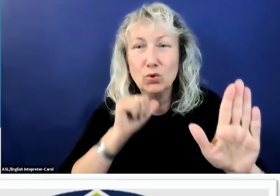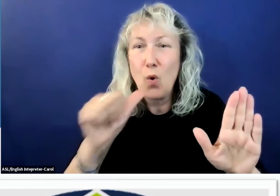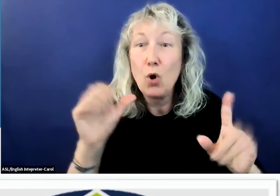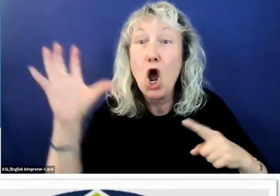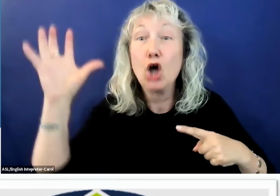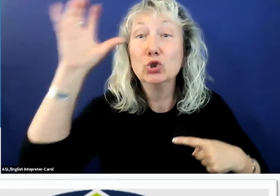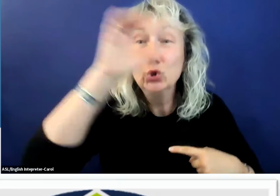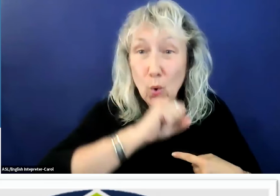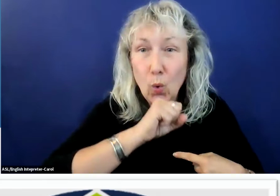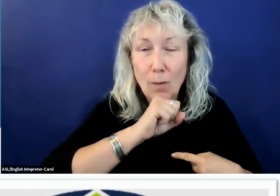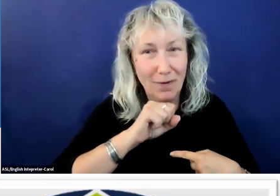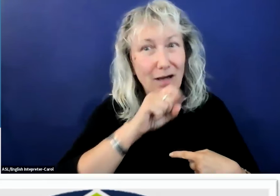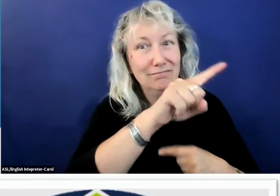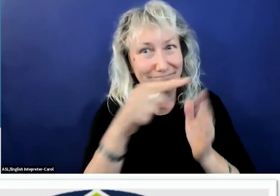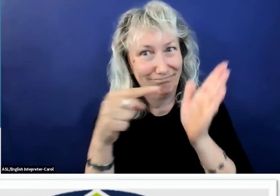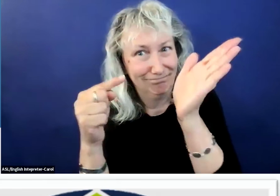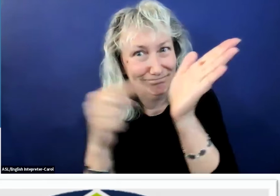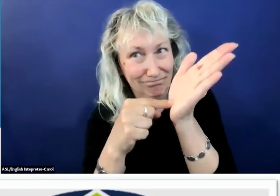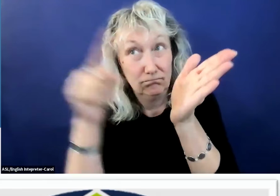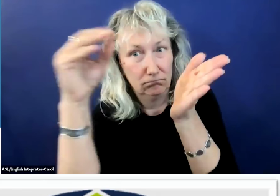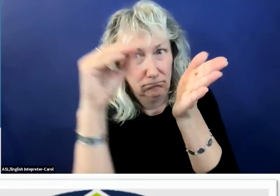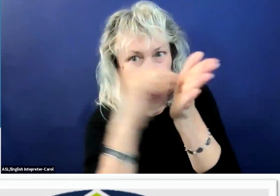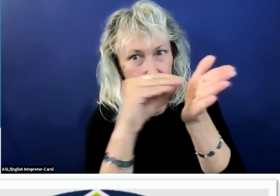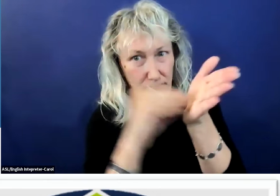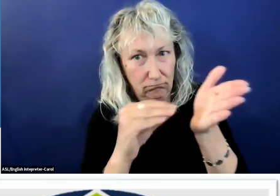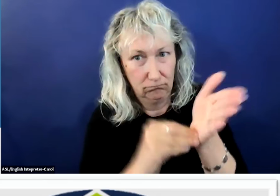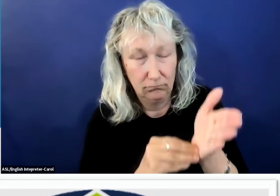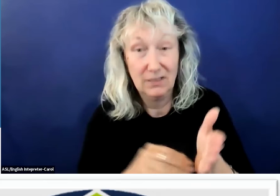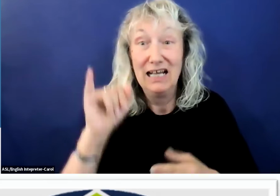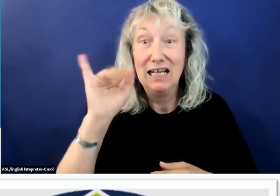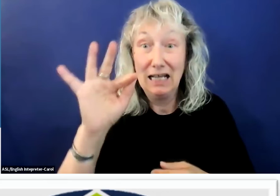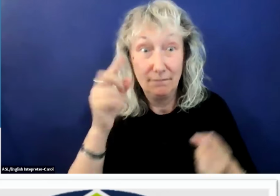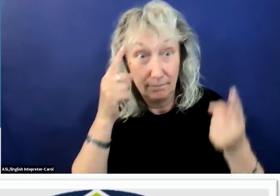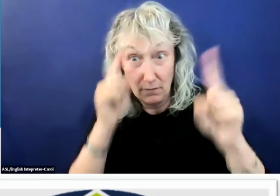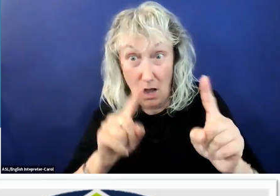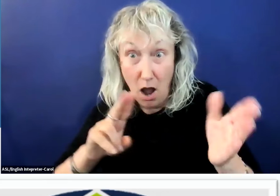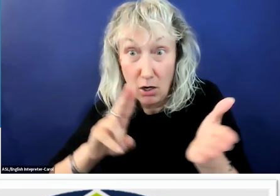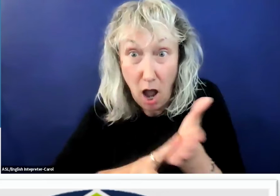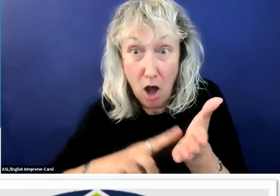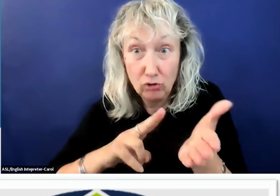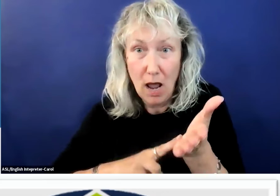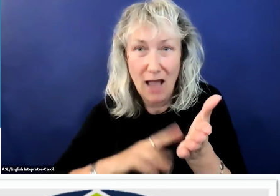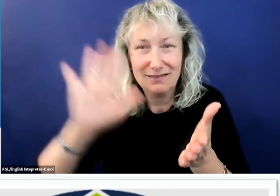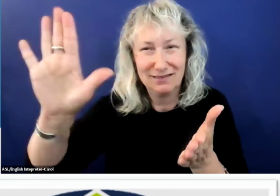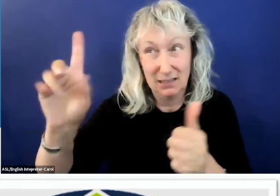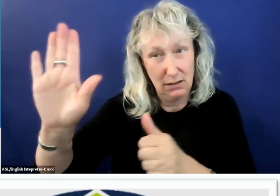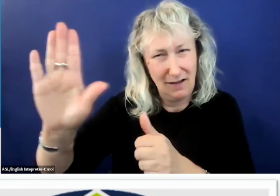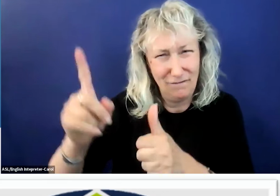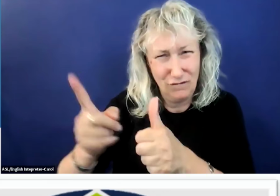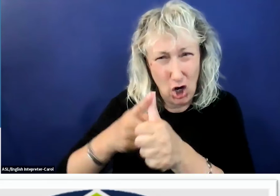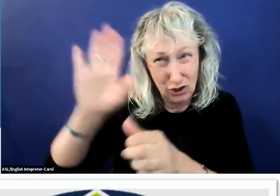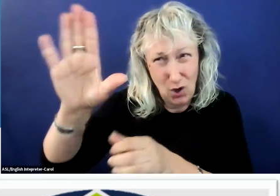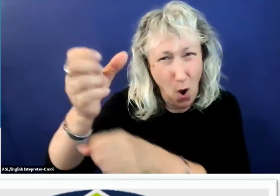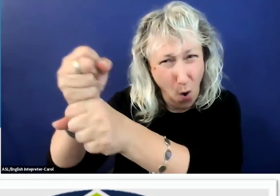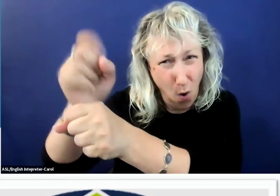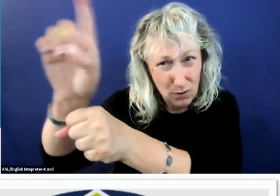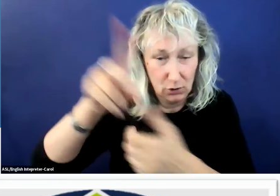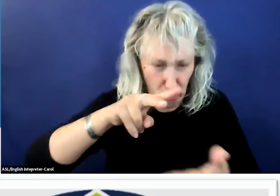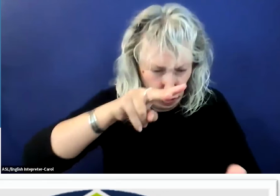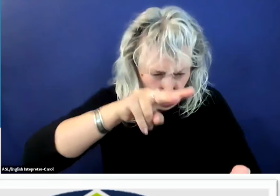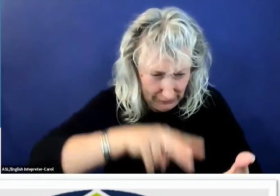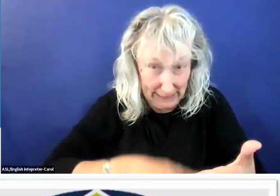it in writing. Definitely read any contract before signing it. And then also, it's important to